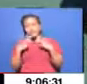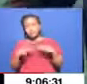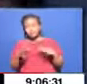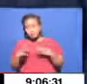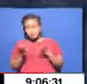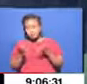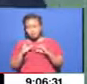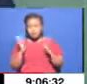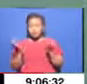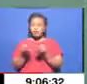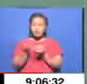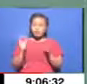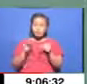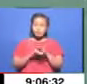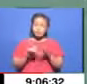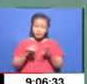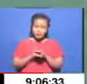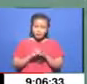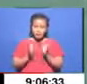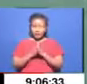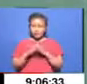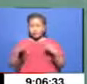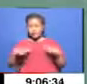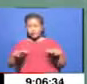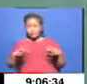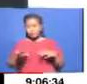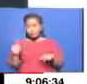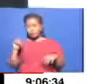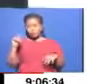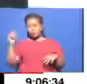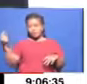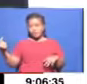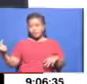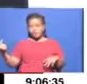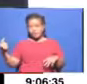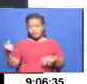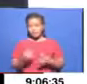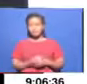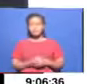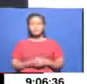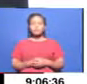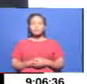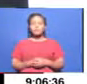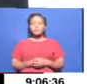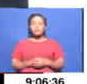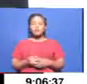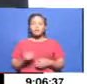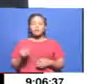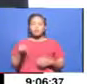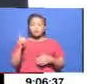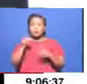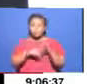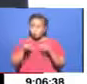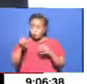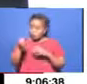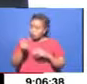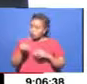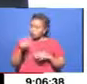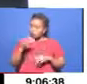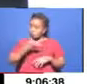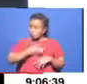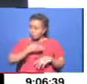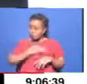members, and citizens of our country. It's only what you work for that is yours, and President's